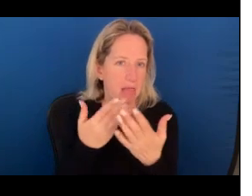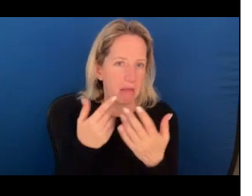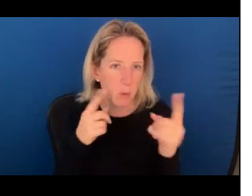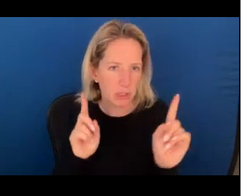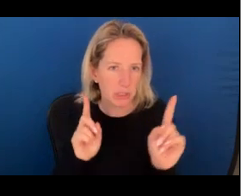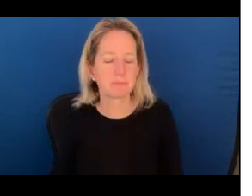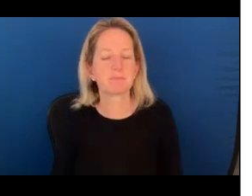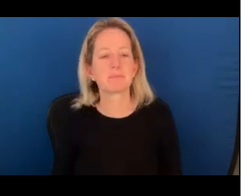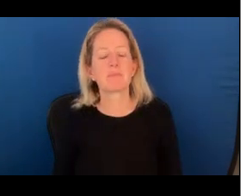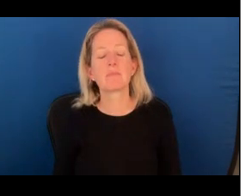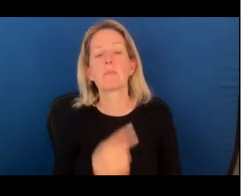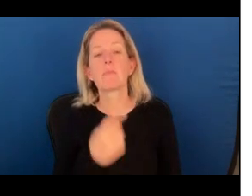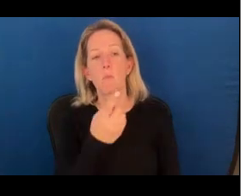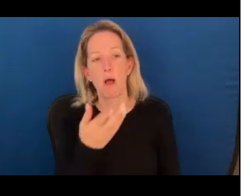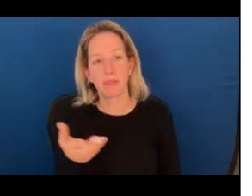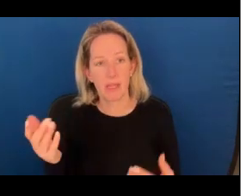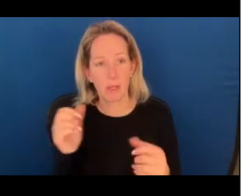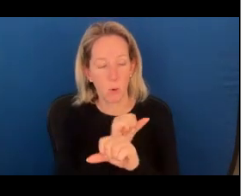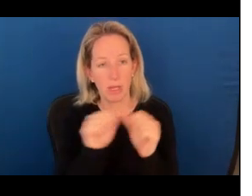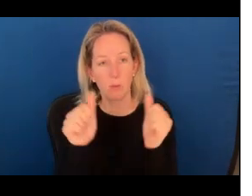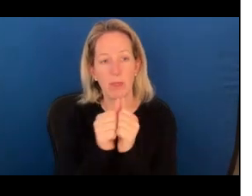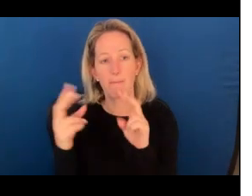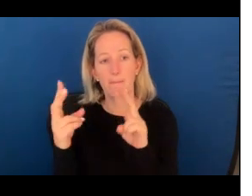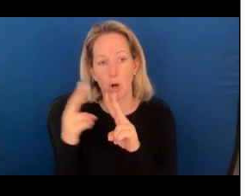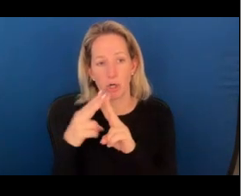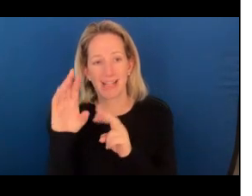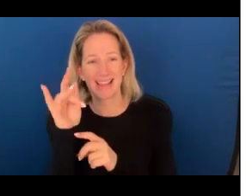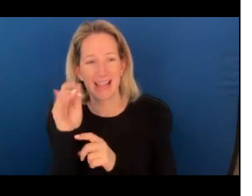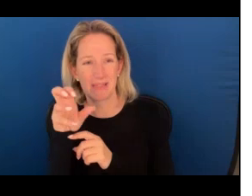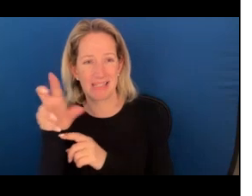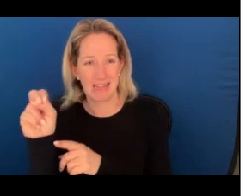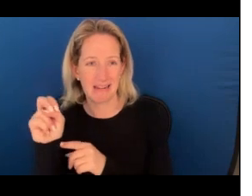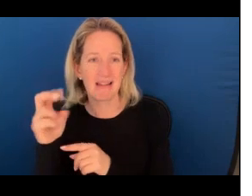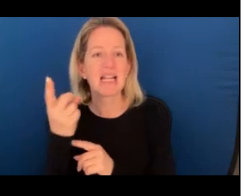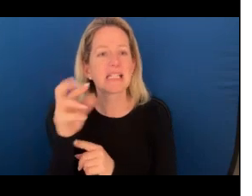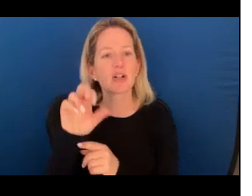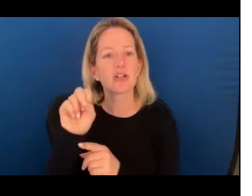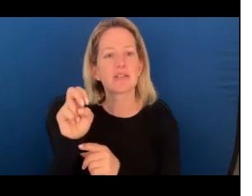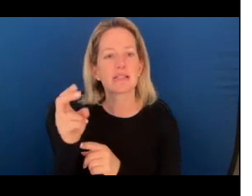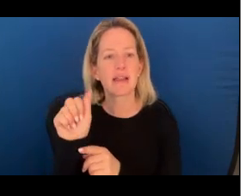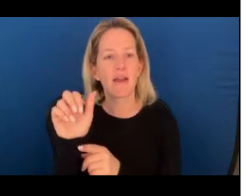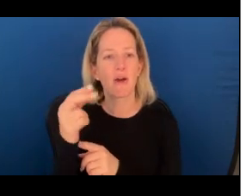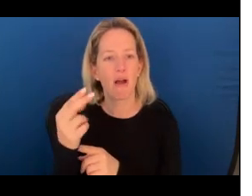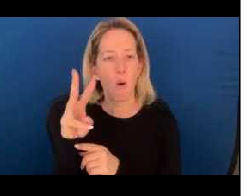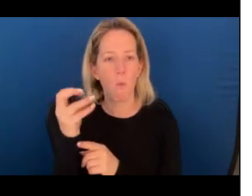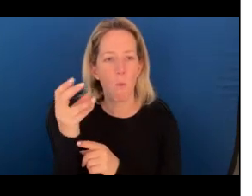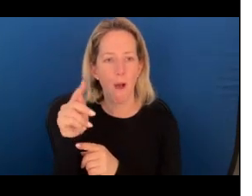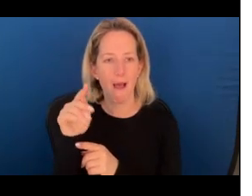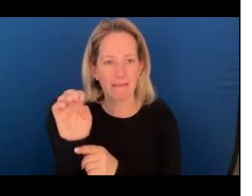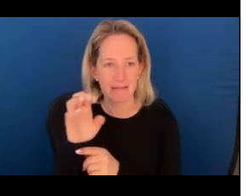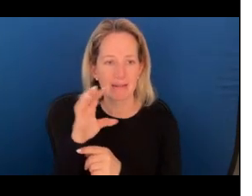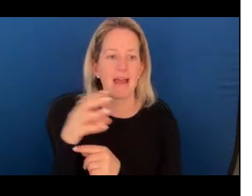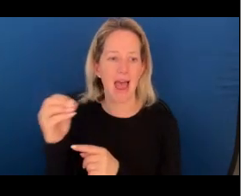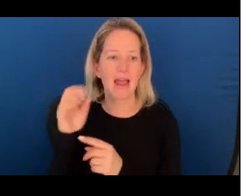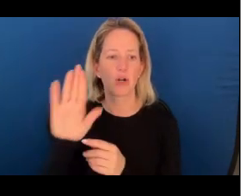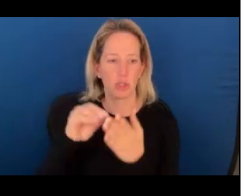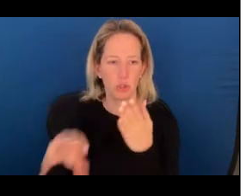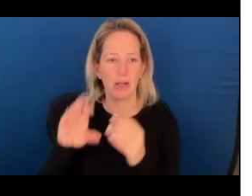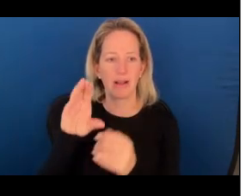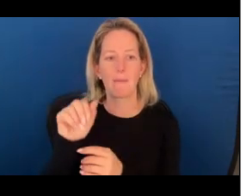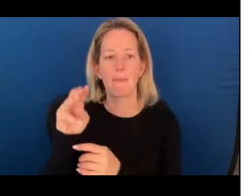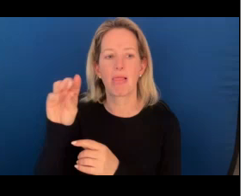on with our partners at Clemson, this is Dr. Sarah White and her student Camila Montoya, is biodegradable floating treatment